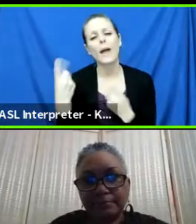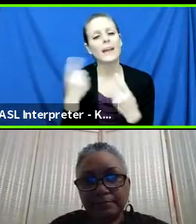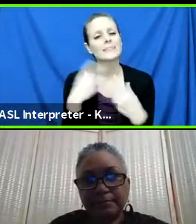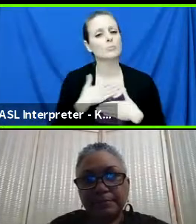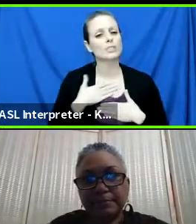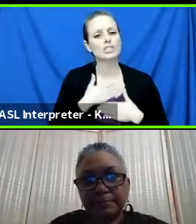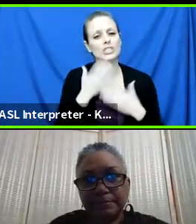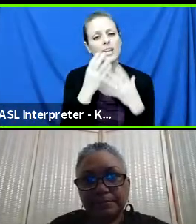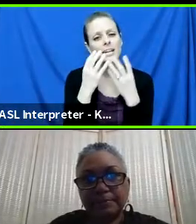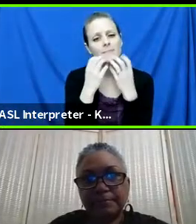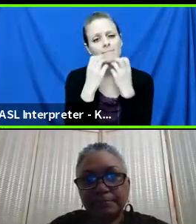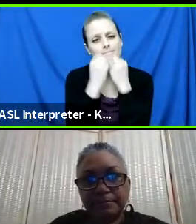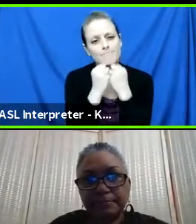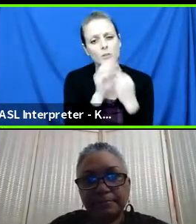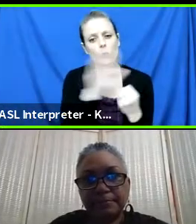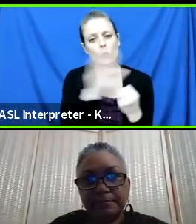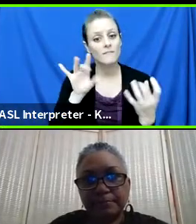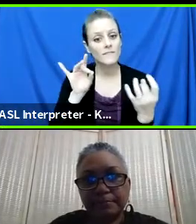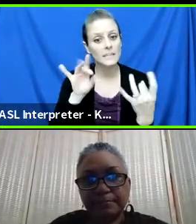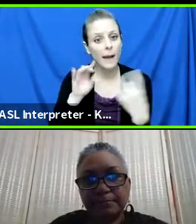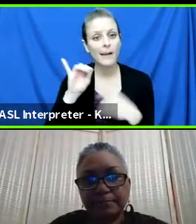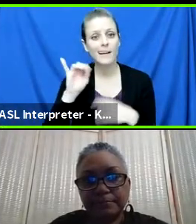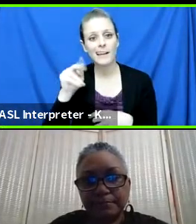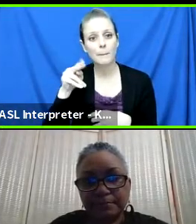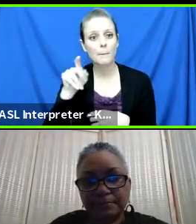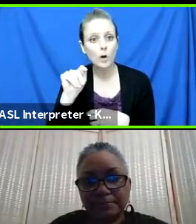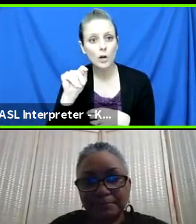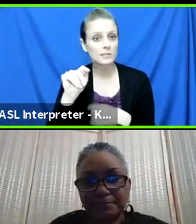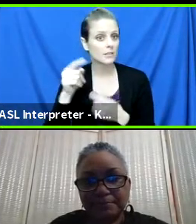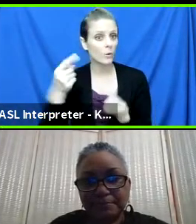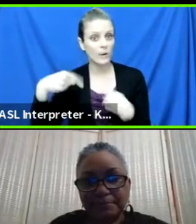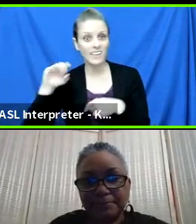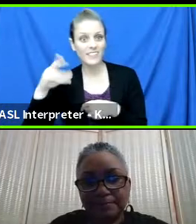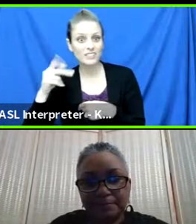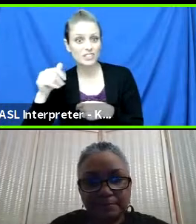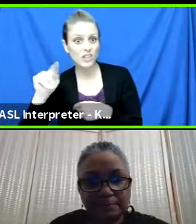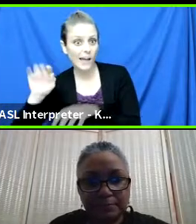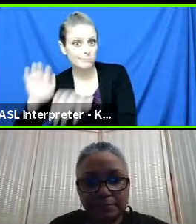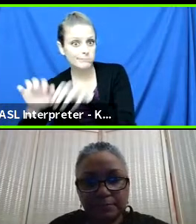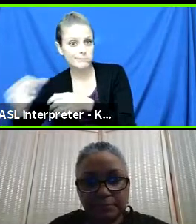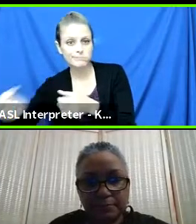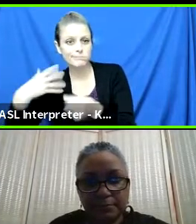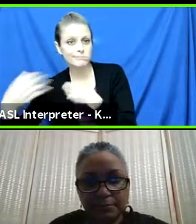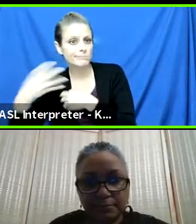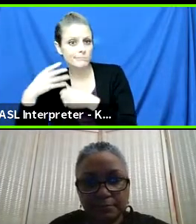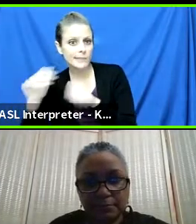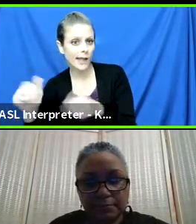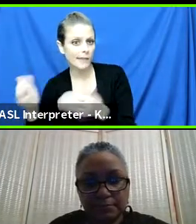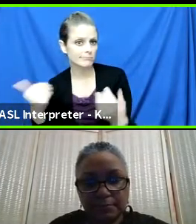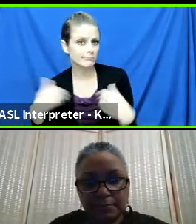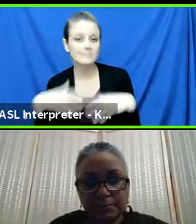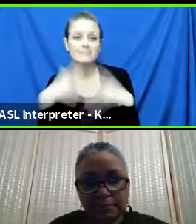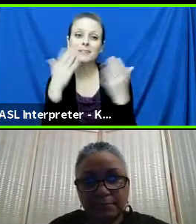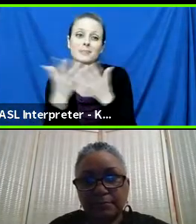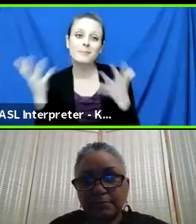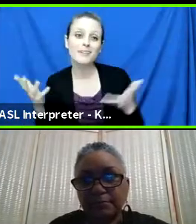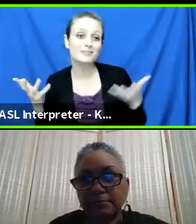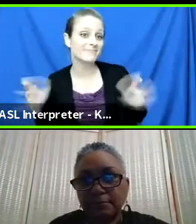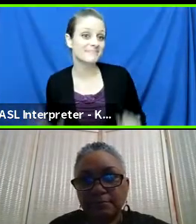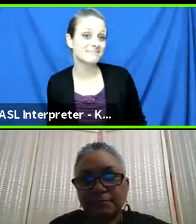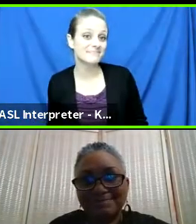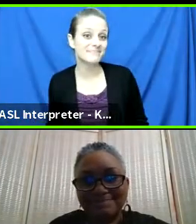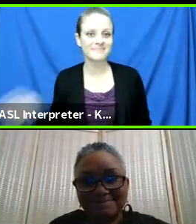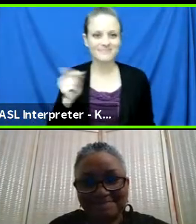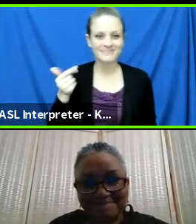So feel free to send me any messages in the chat about anything that I talked about. But thank you so much. Cool.